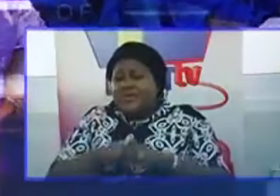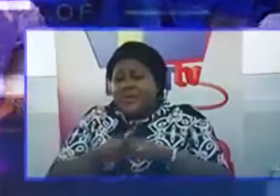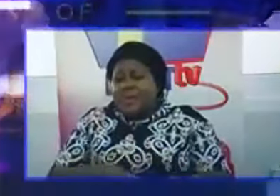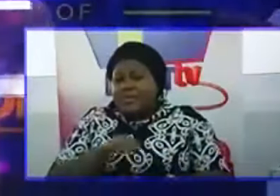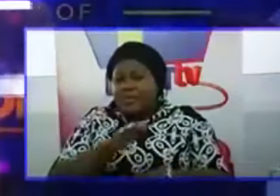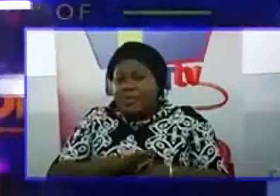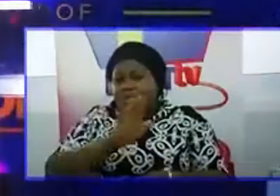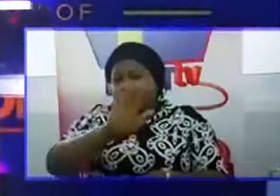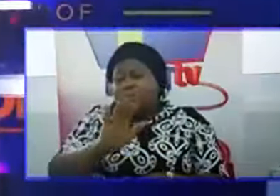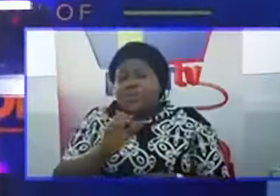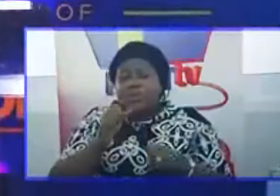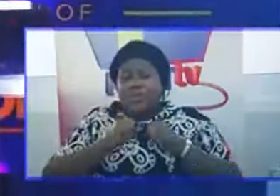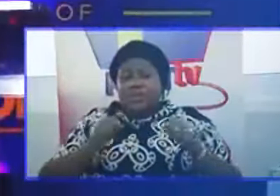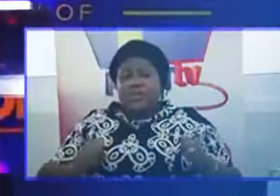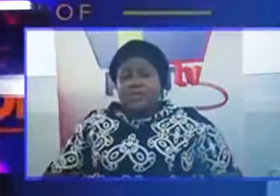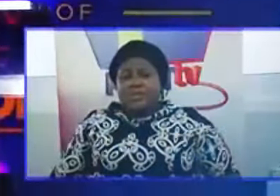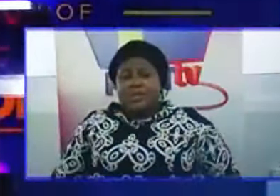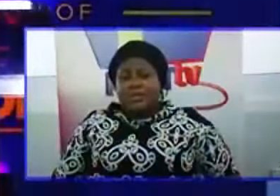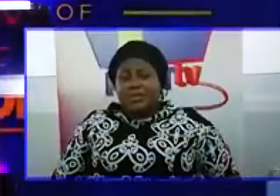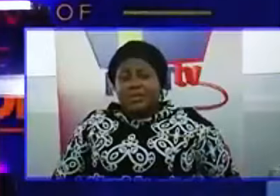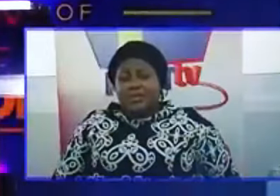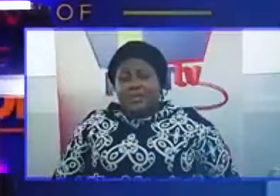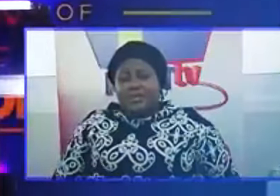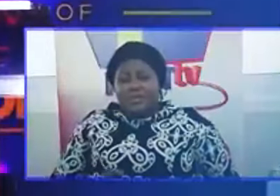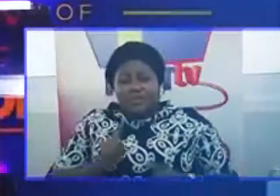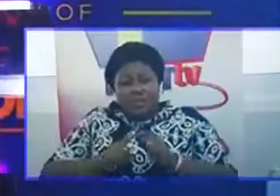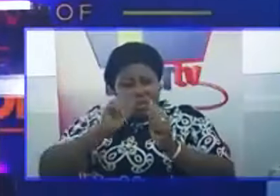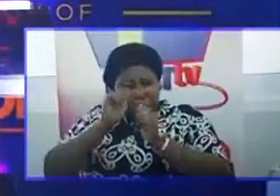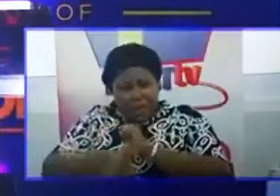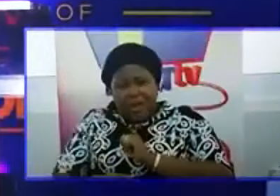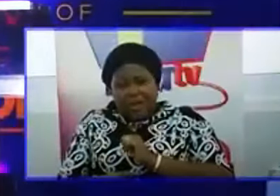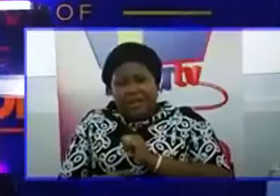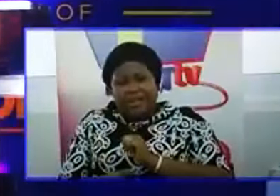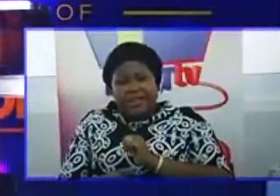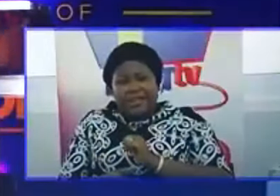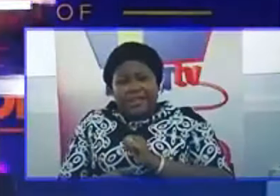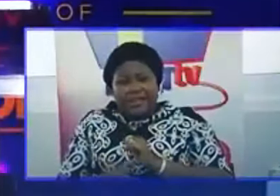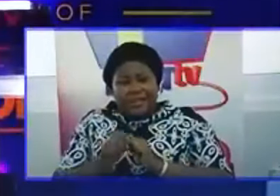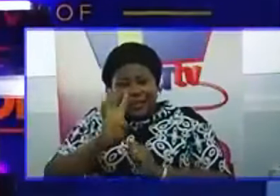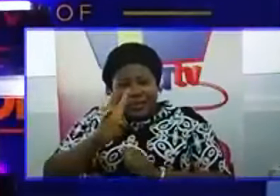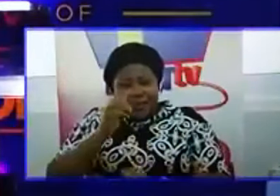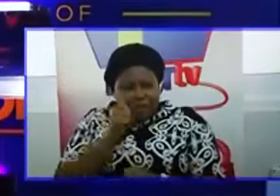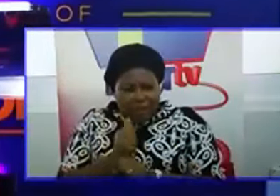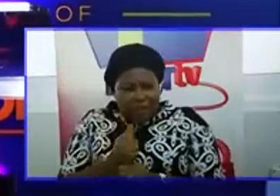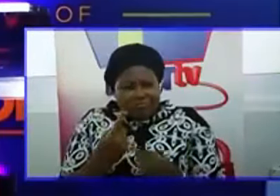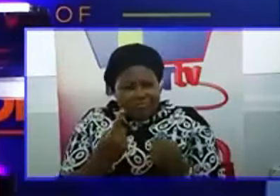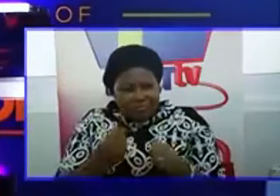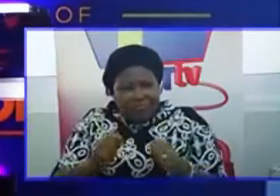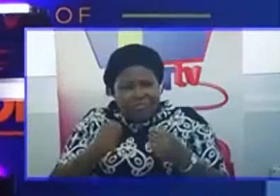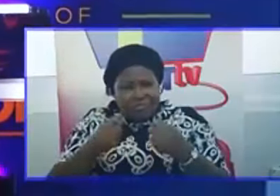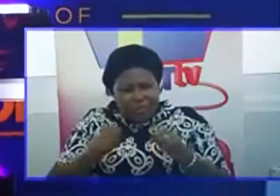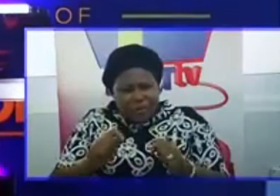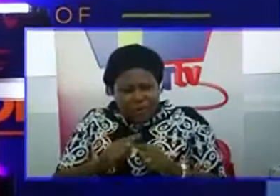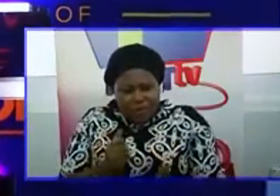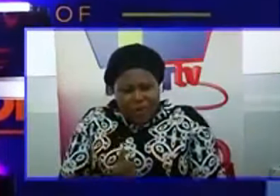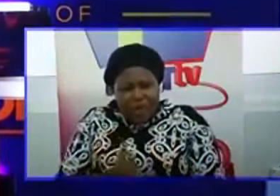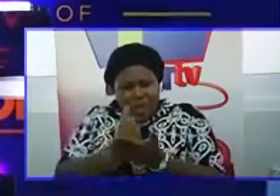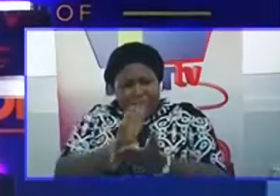are studying, to deliver, to turn your destiny in a proper